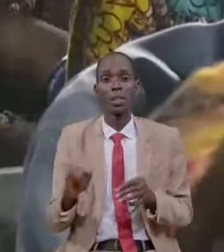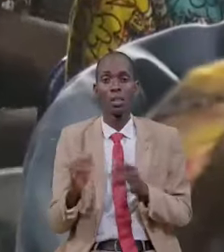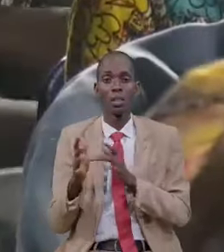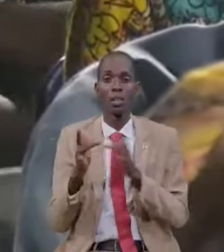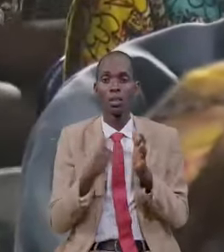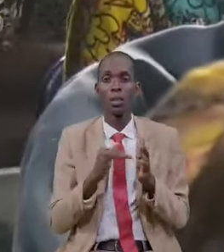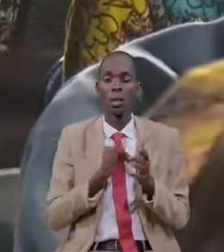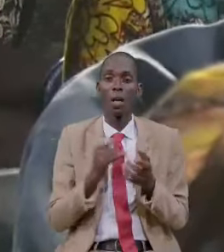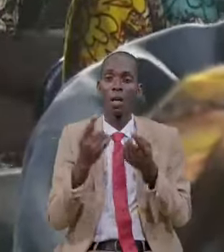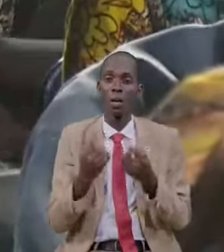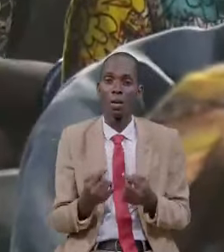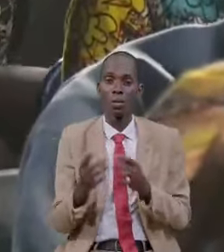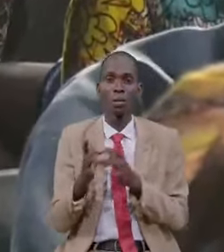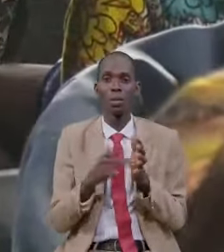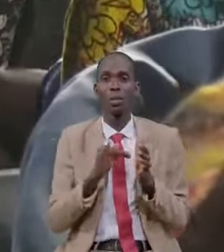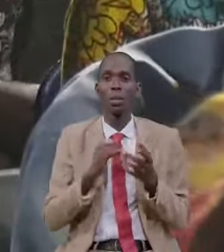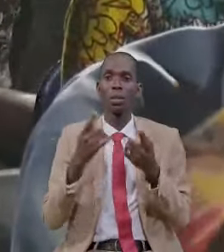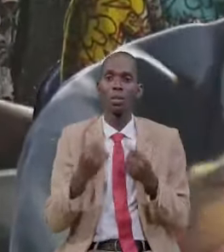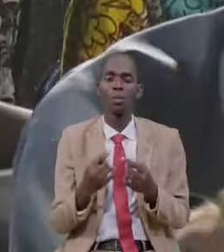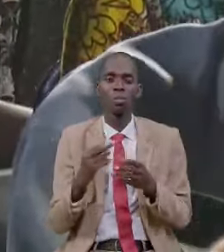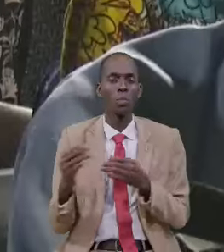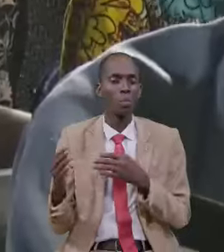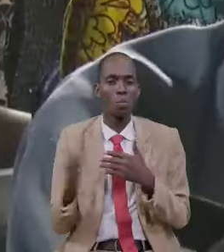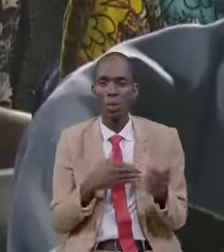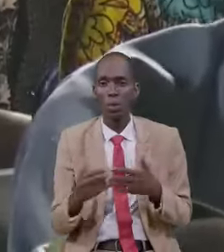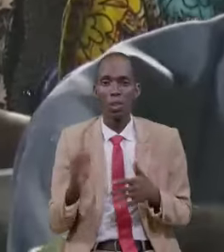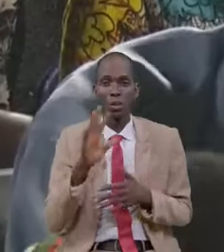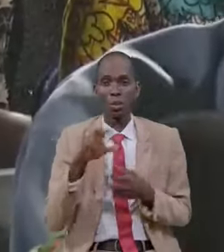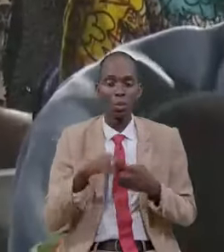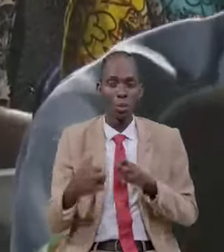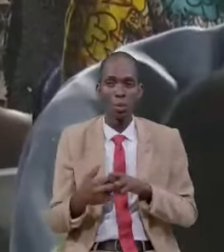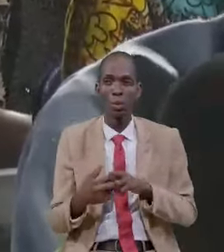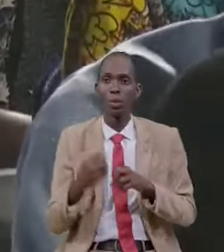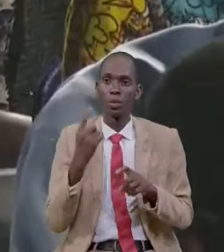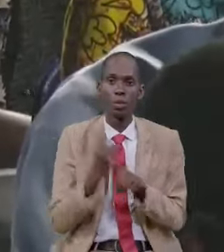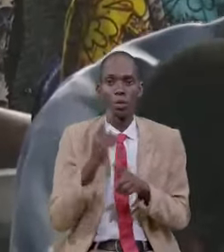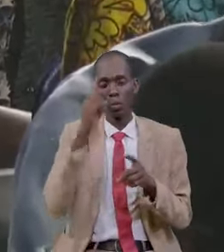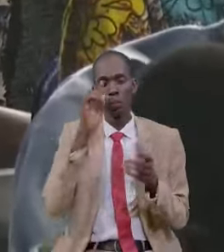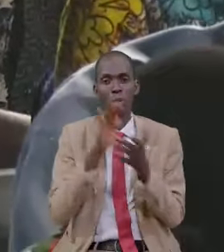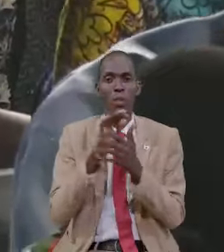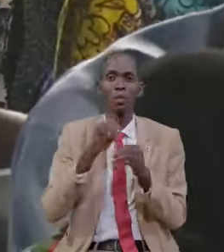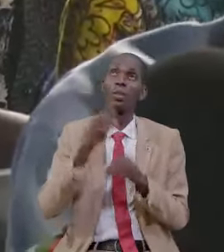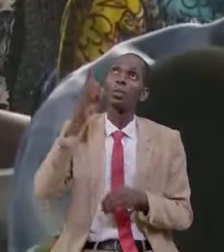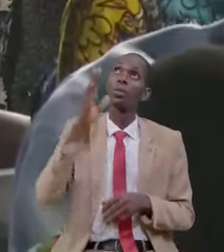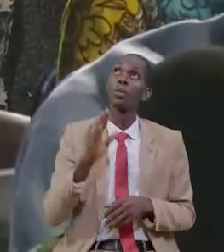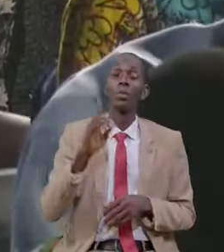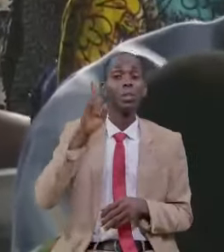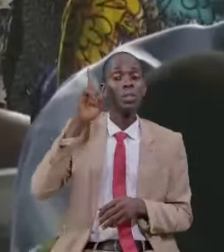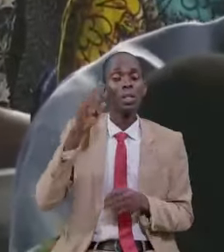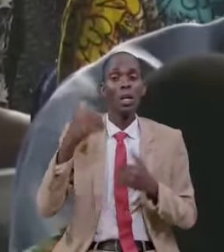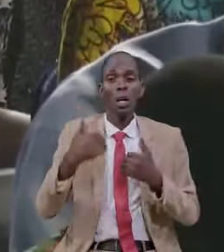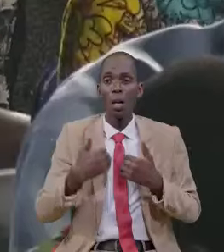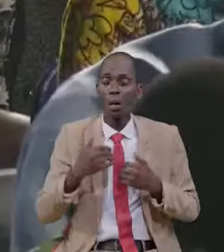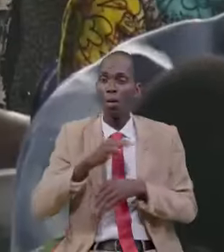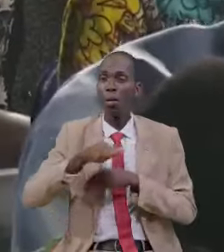your challenge, believe God. He has all the spare parts